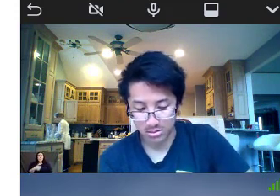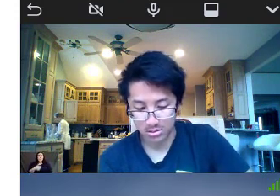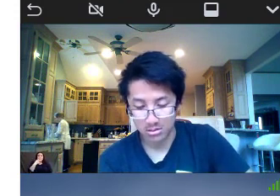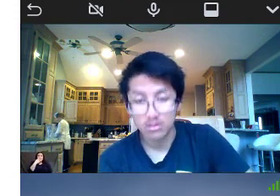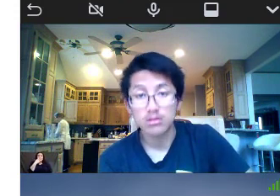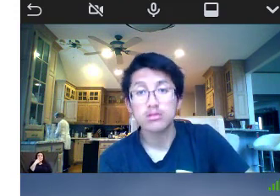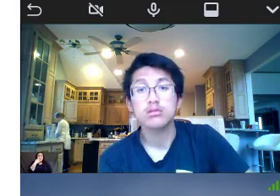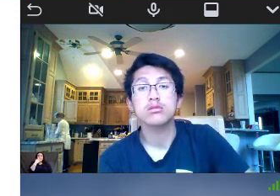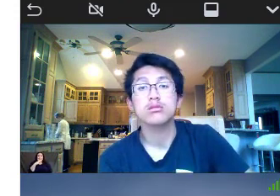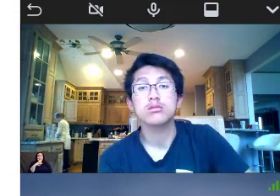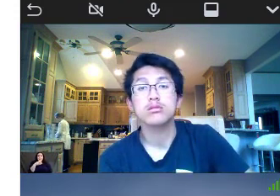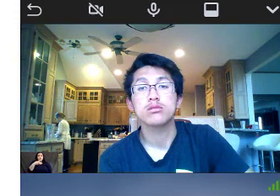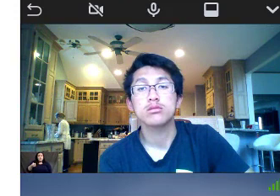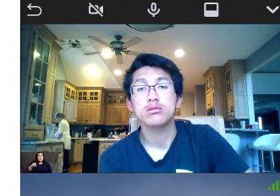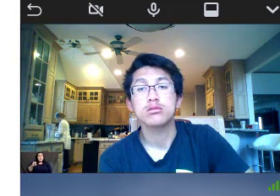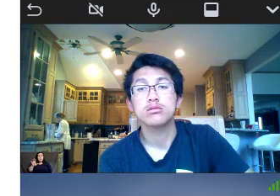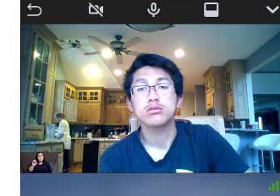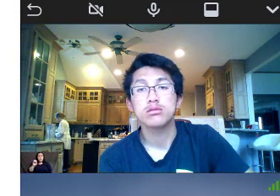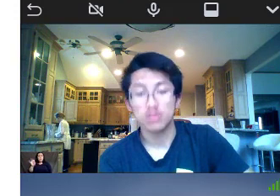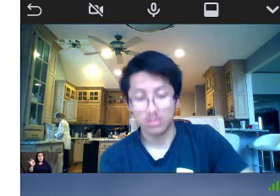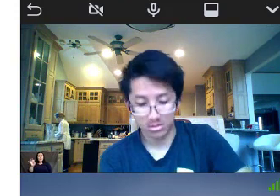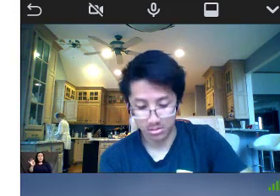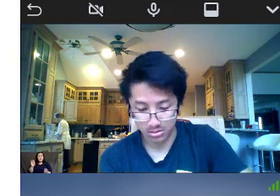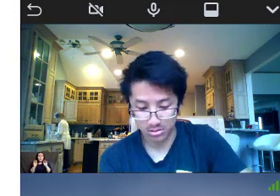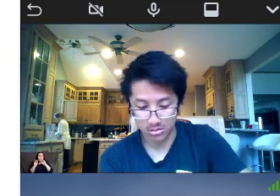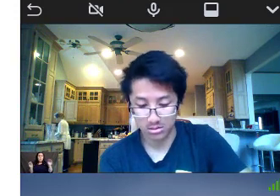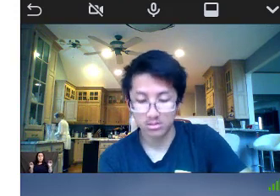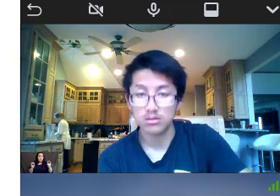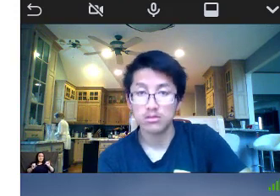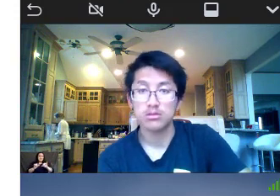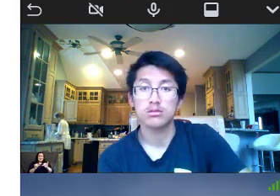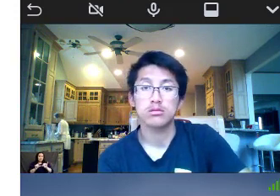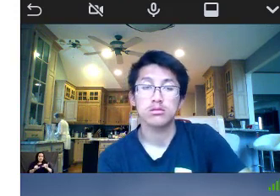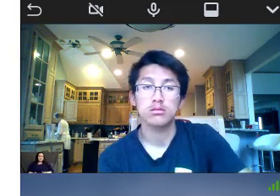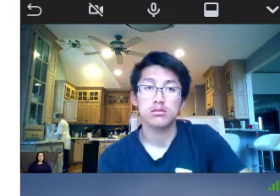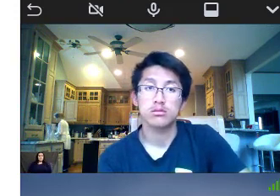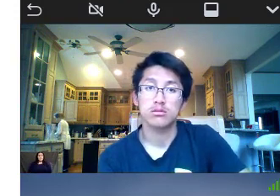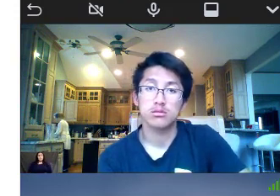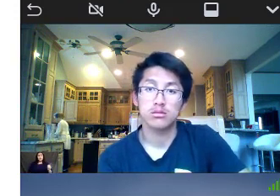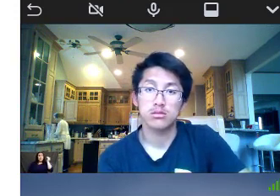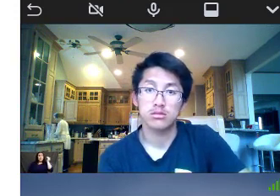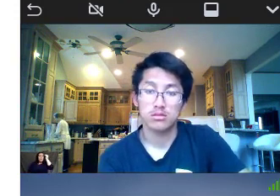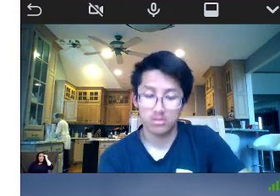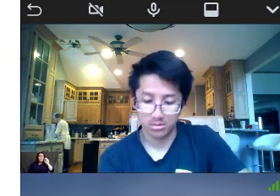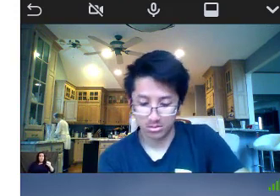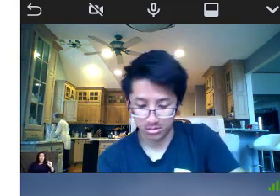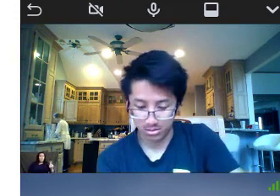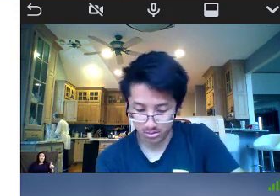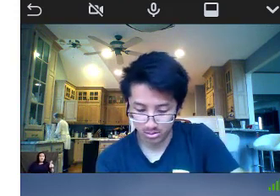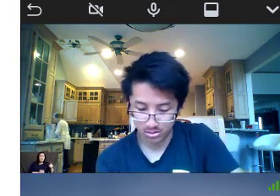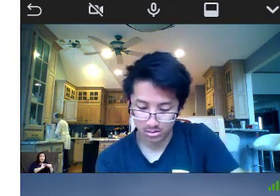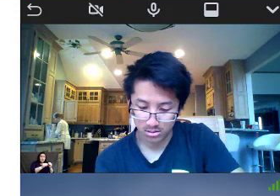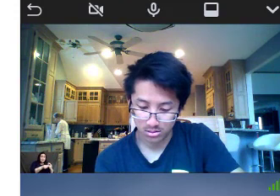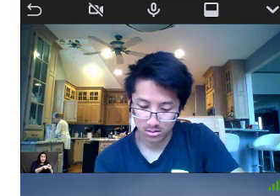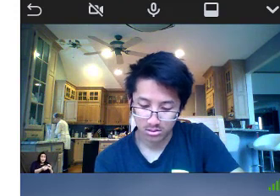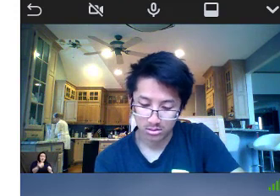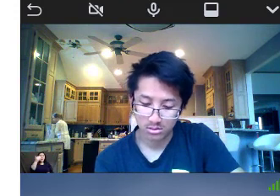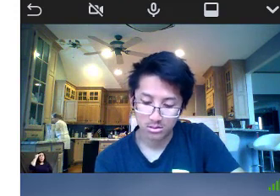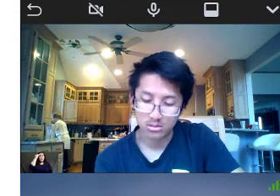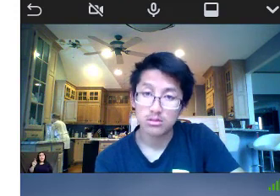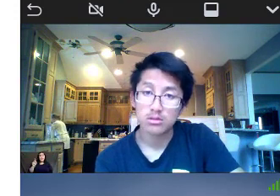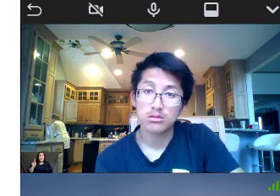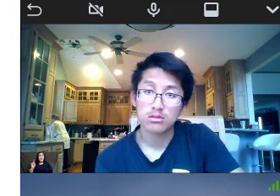if I know the Nusselt number and I know the characteristic dimension in Kf, then I can solve for H.